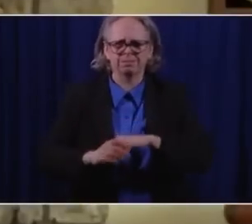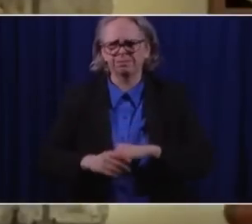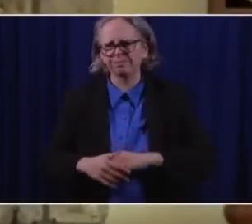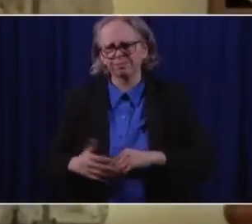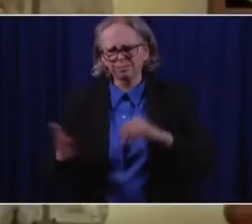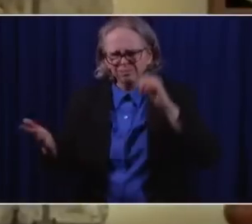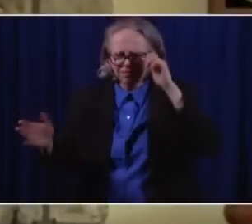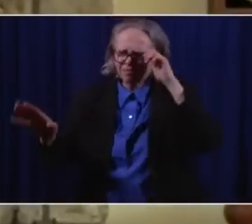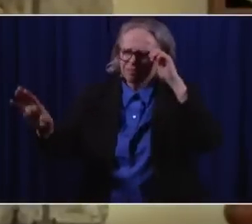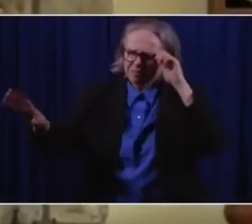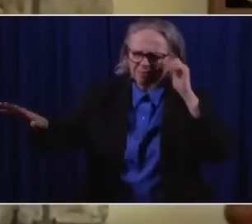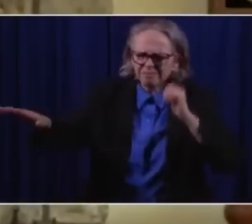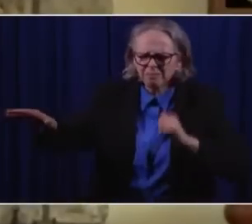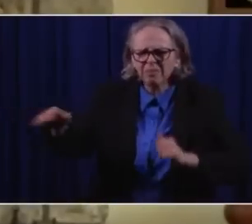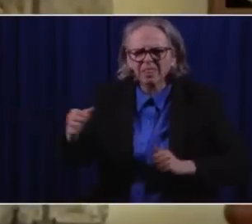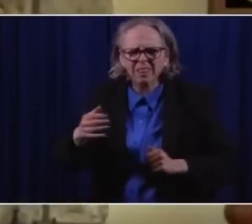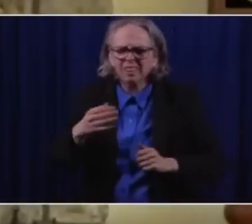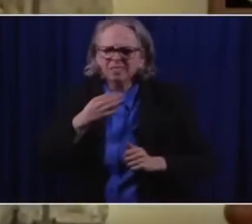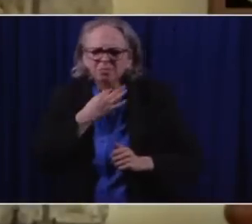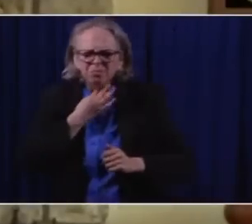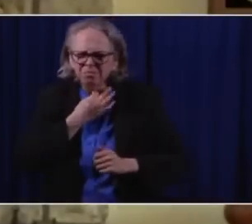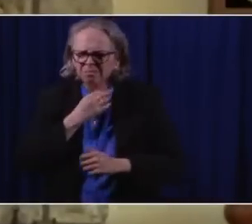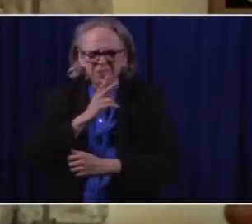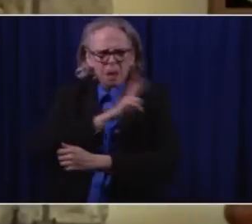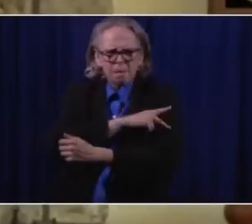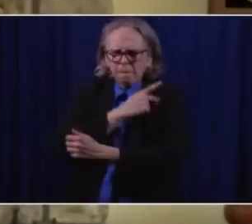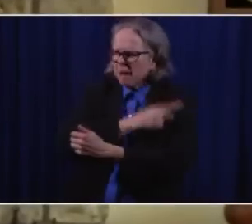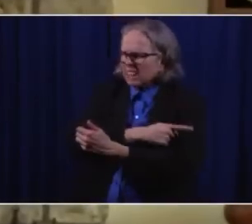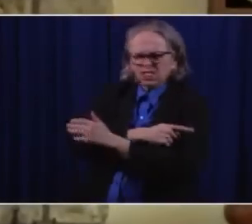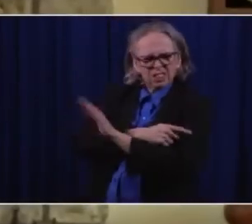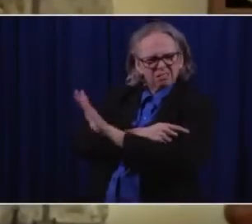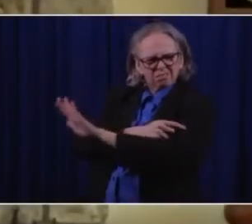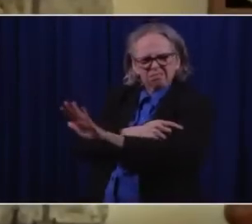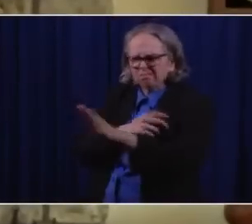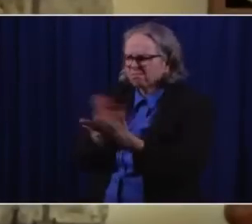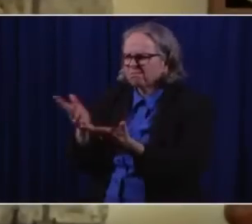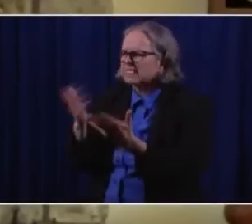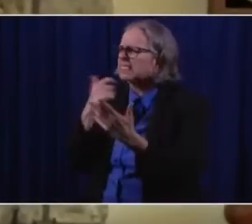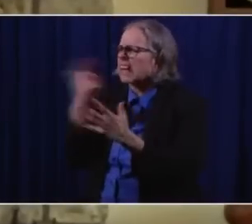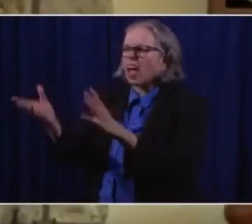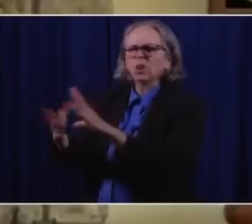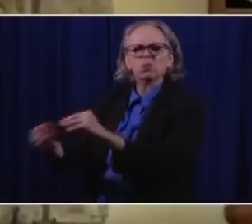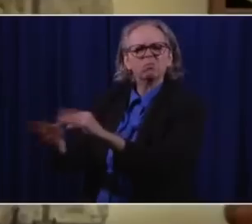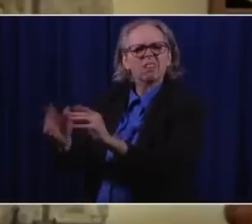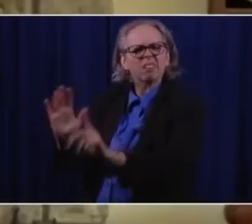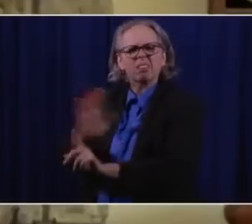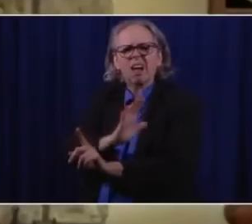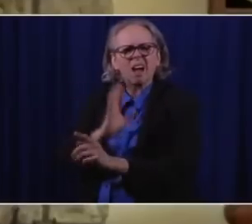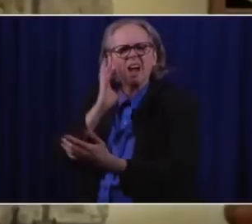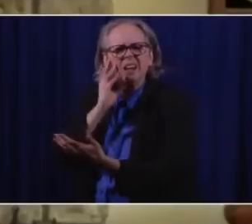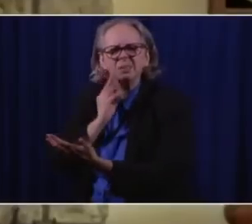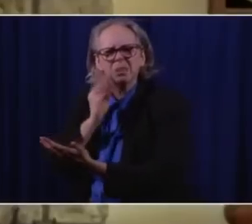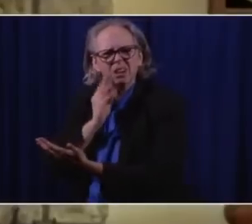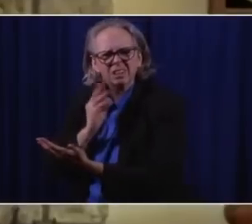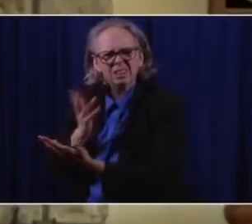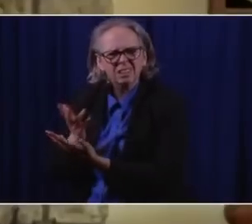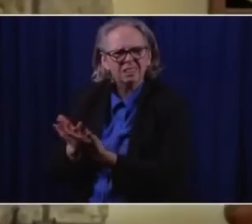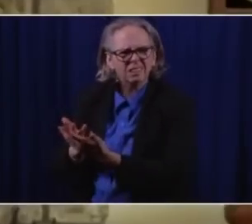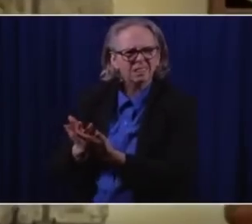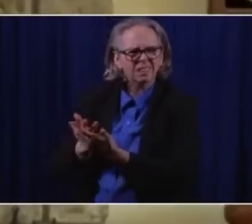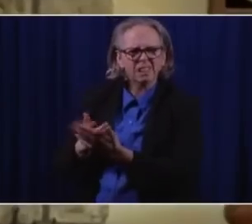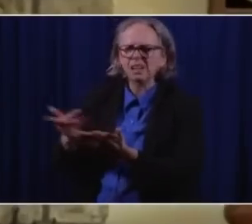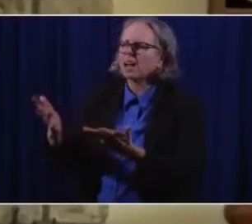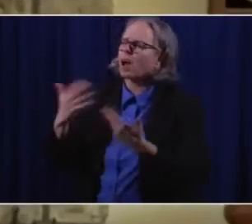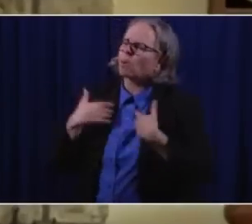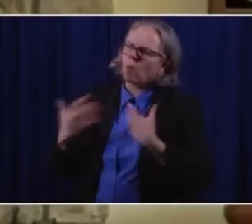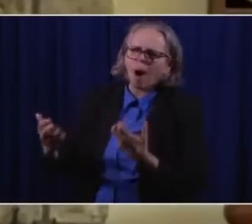what are you seeing from patients coming in? I mean, just give us a little human side of this, because sometimes we look at,